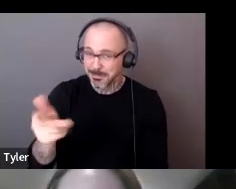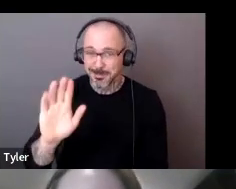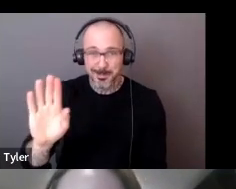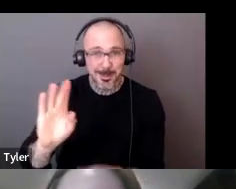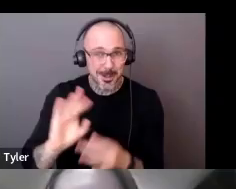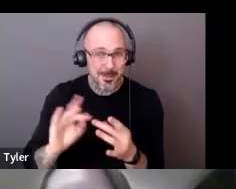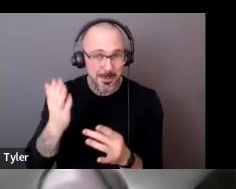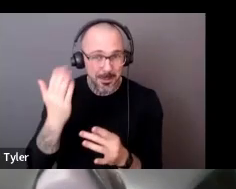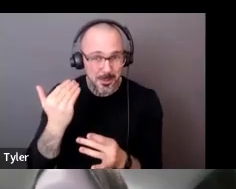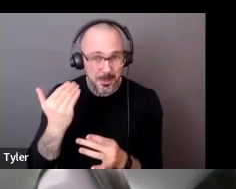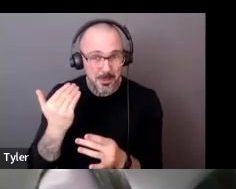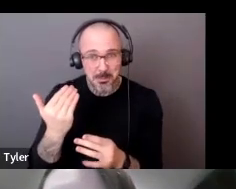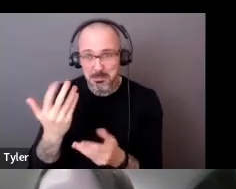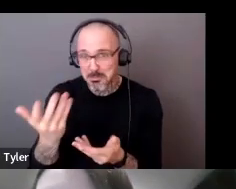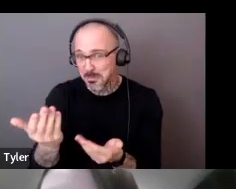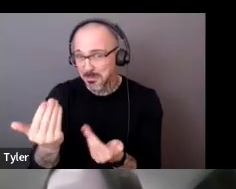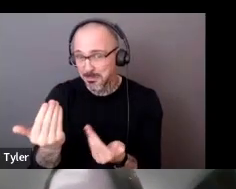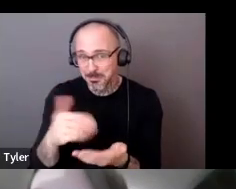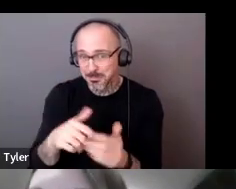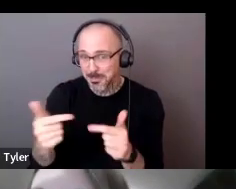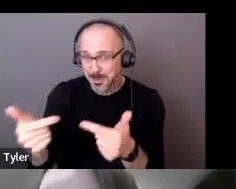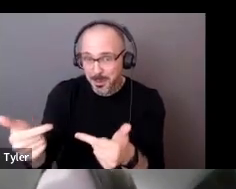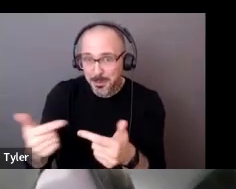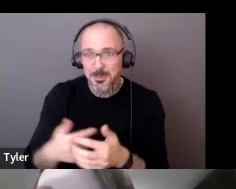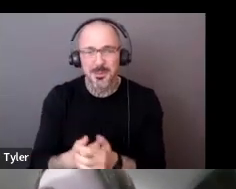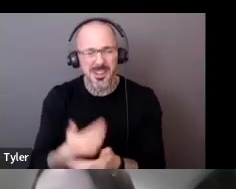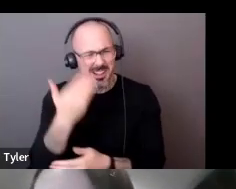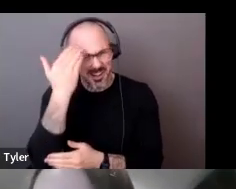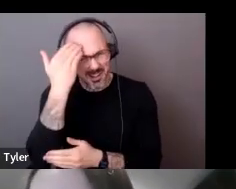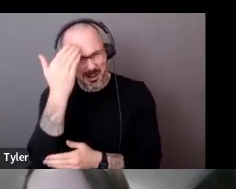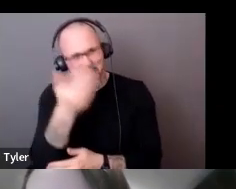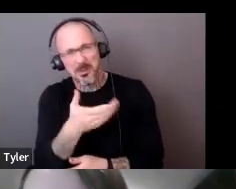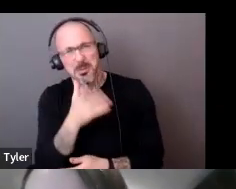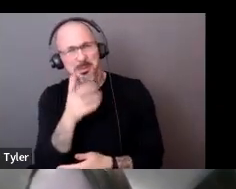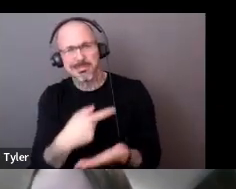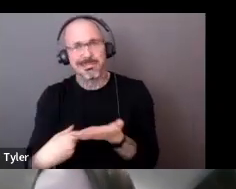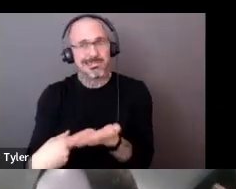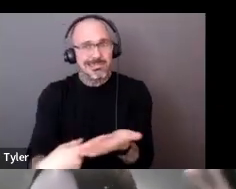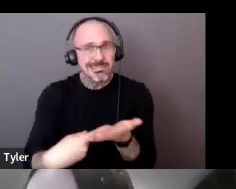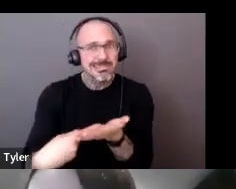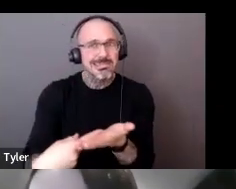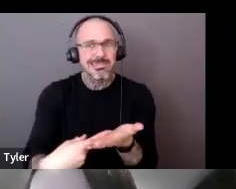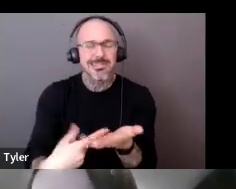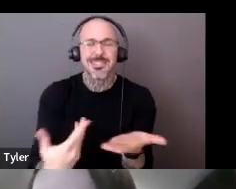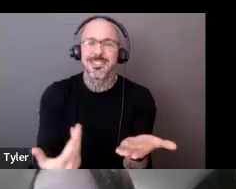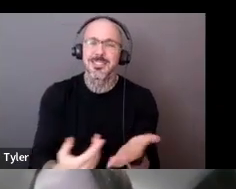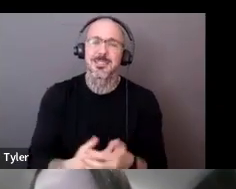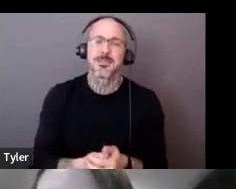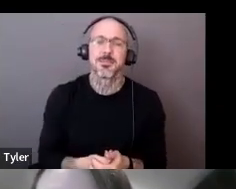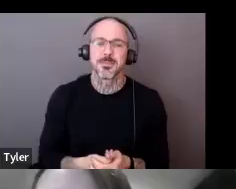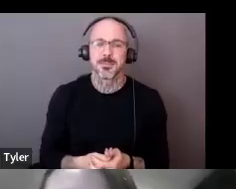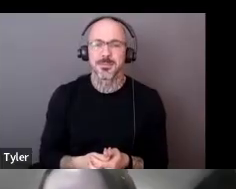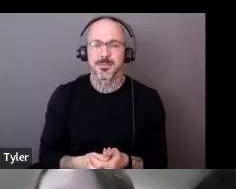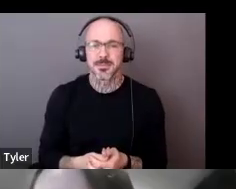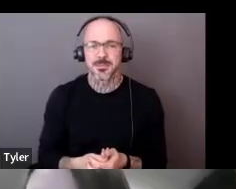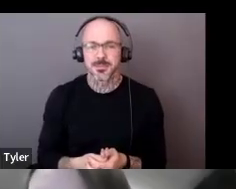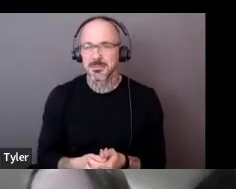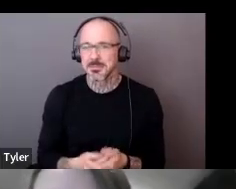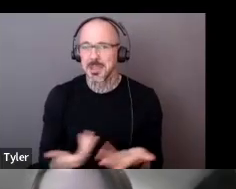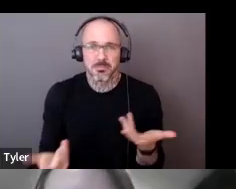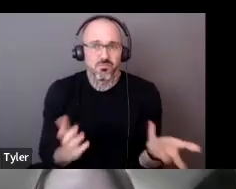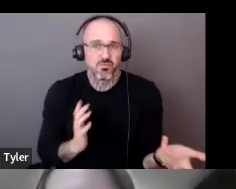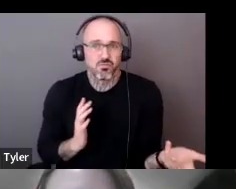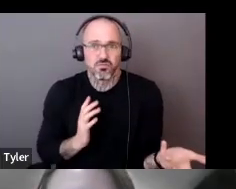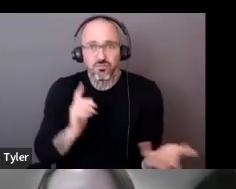to chime in here. I know this is kind of going to be a discussion between all of us. I want to open this panel so everybody can feel like we can kind of just